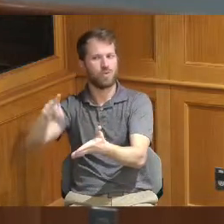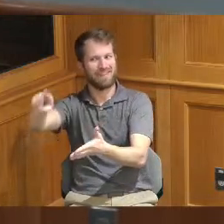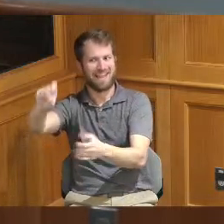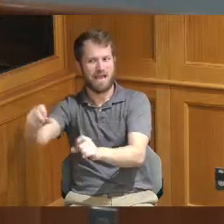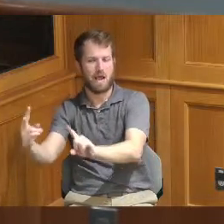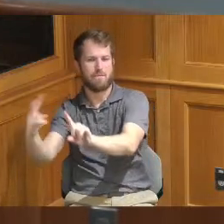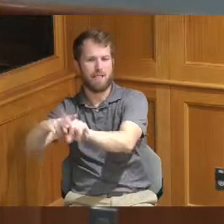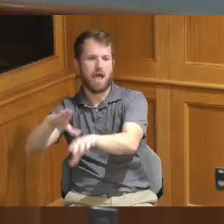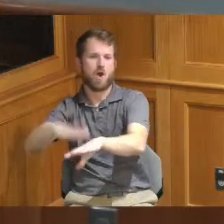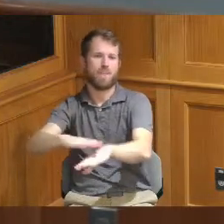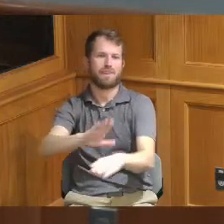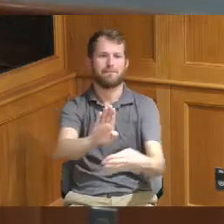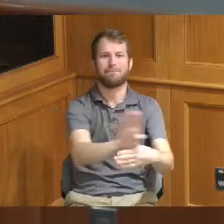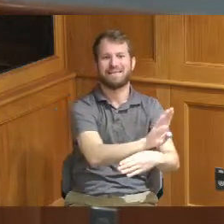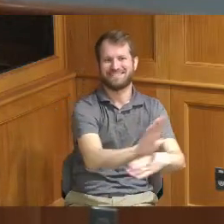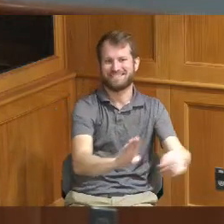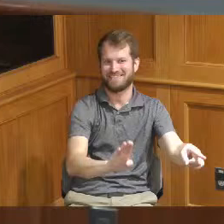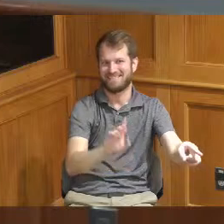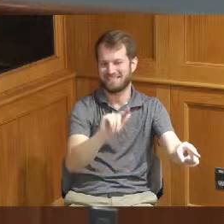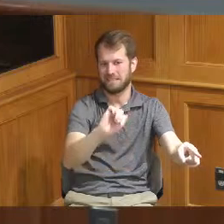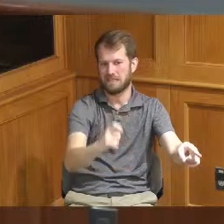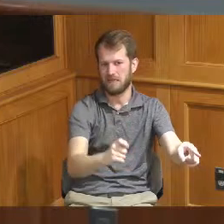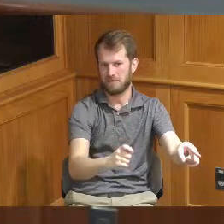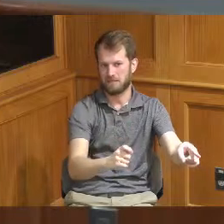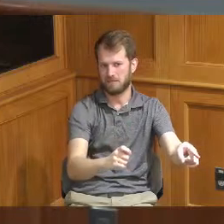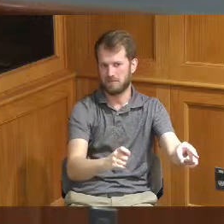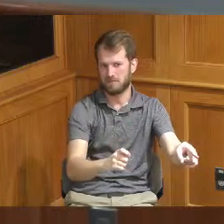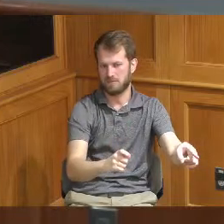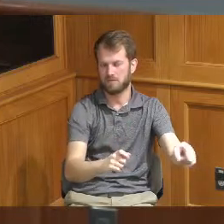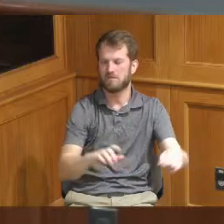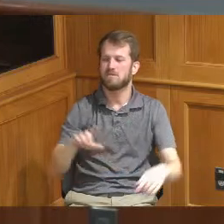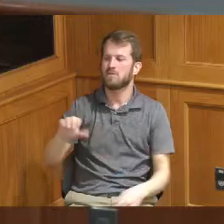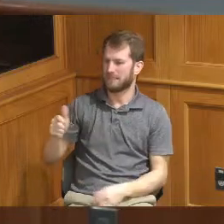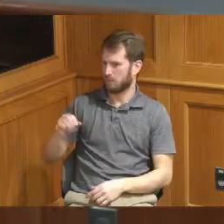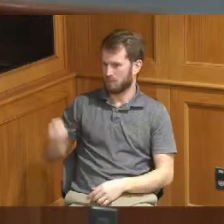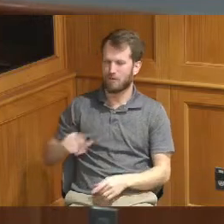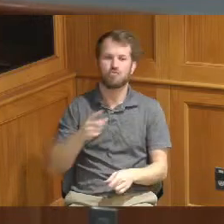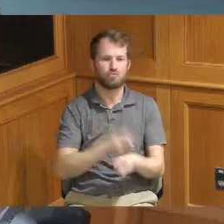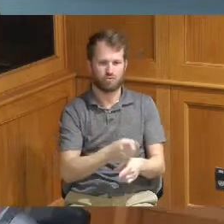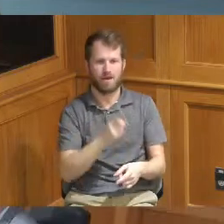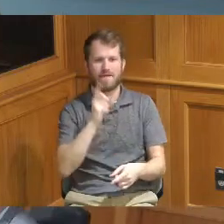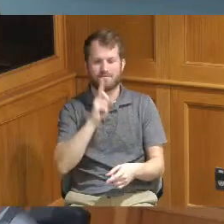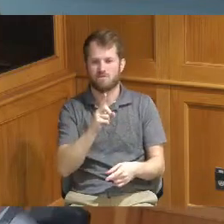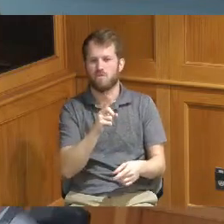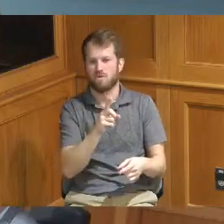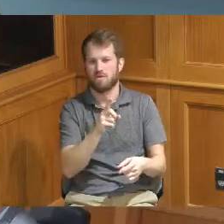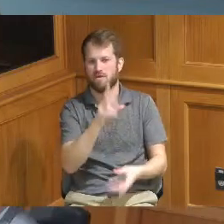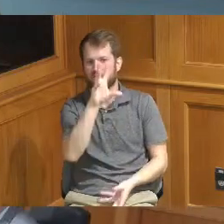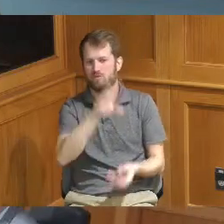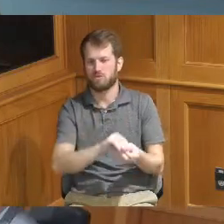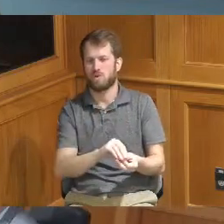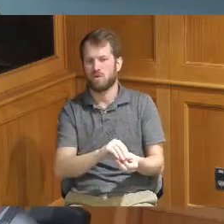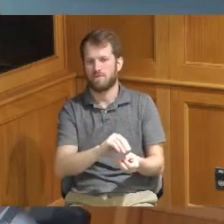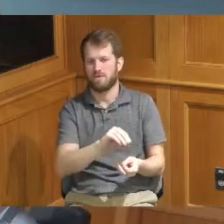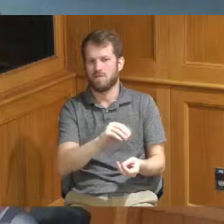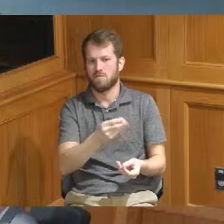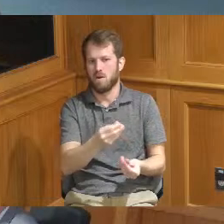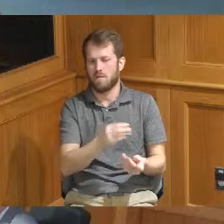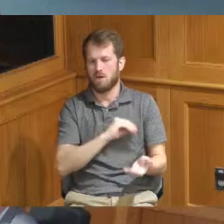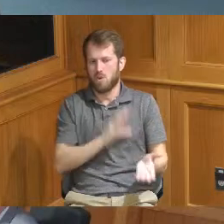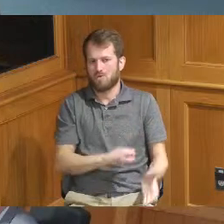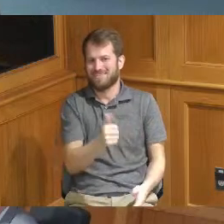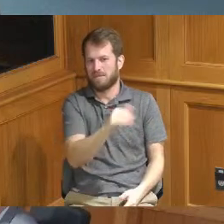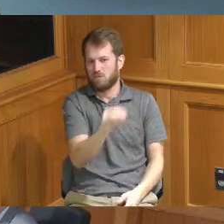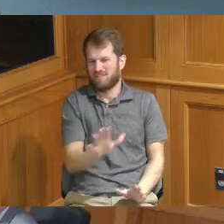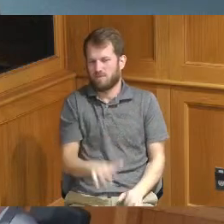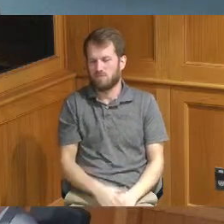it's 10%. 10% of the total property owners, correct? Okay. Okay. I'll make a